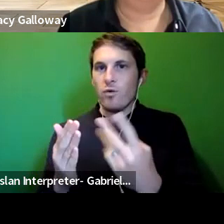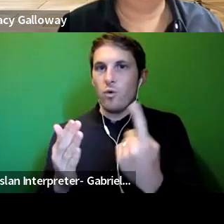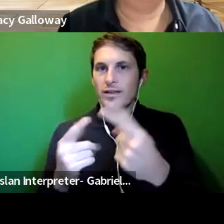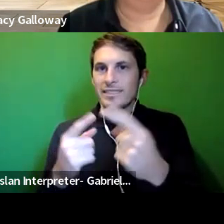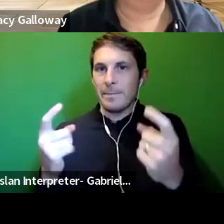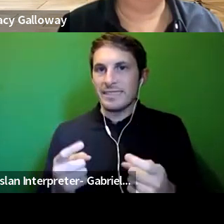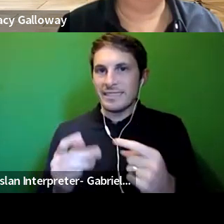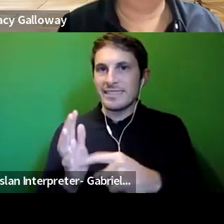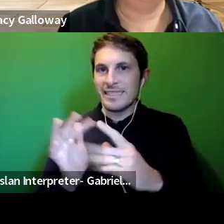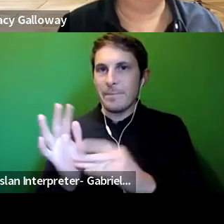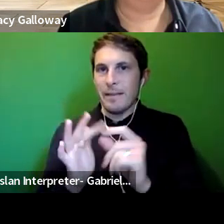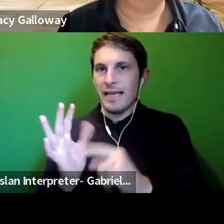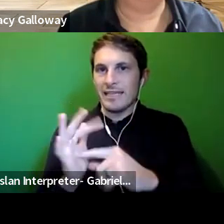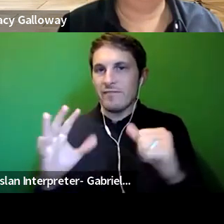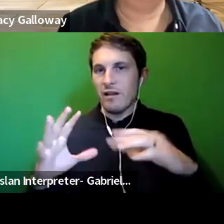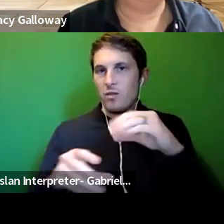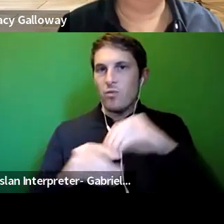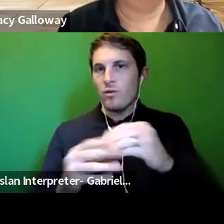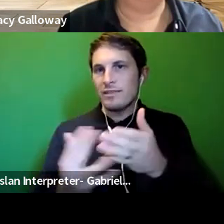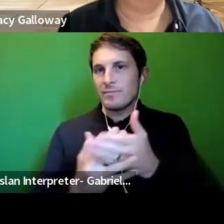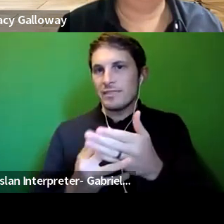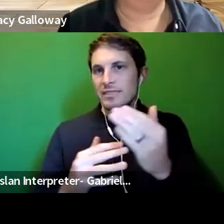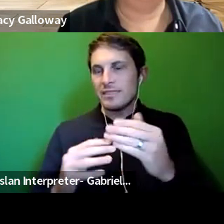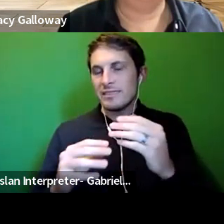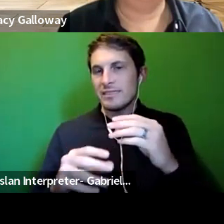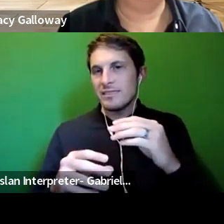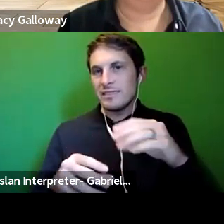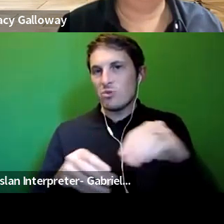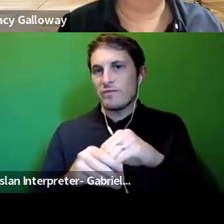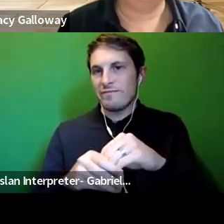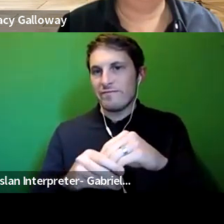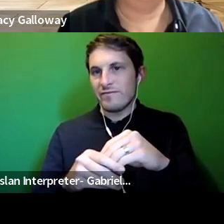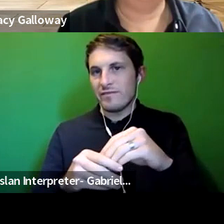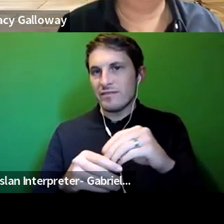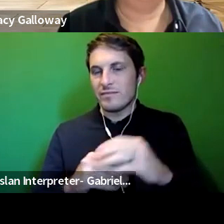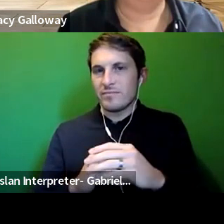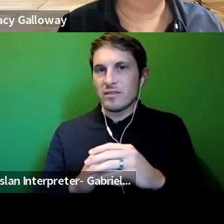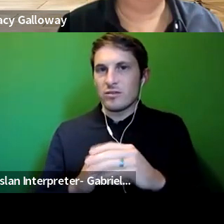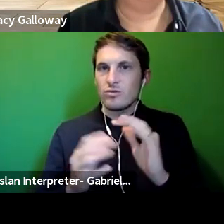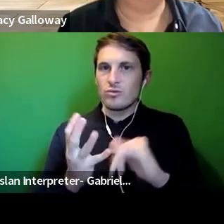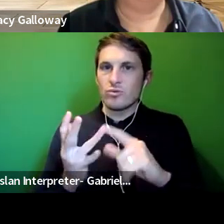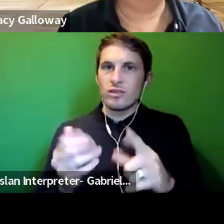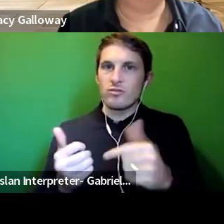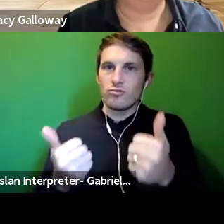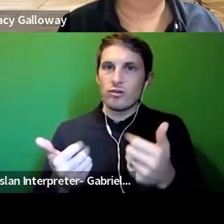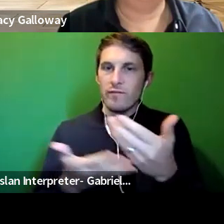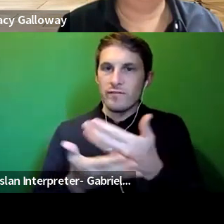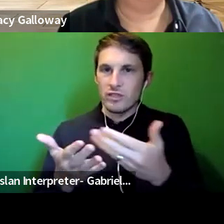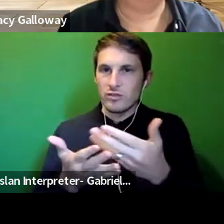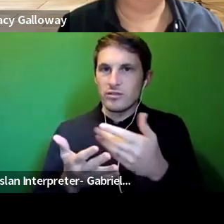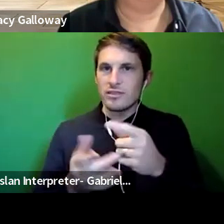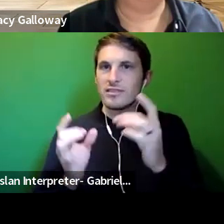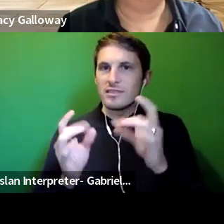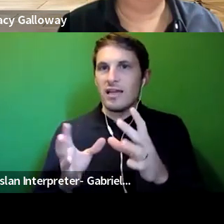has inbuilt accessibility and inclusivity at its core. Okay, well, that's a great conversation. Now we're starting to be able to